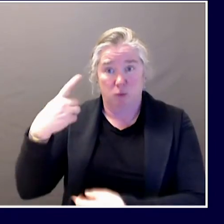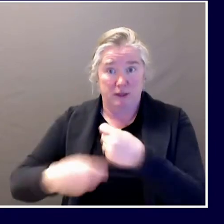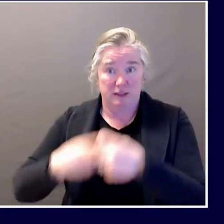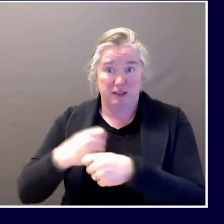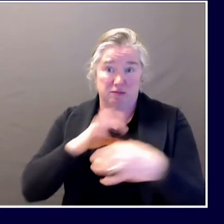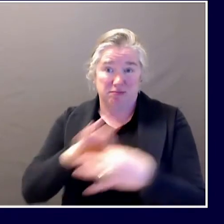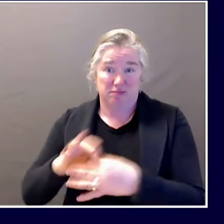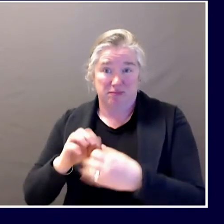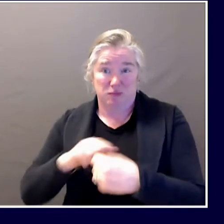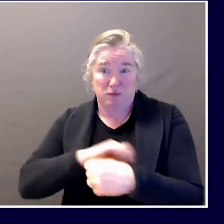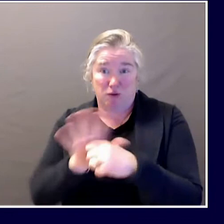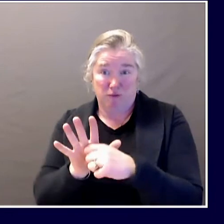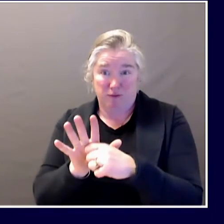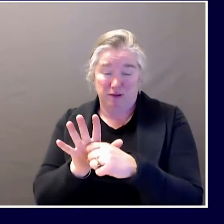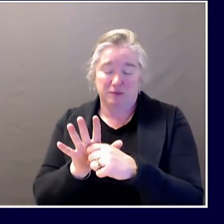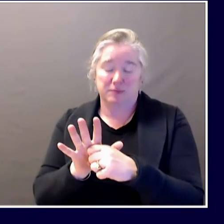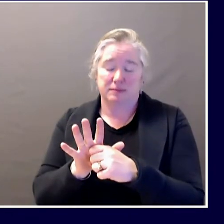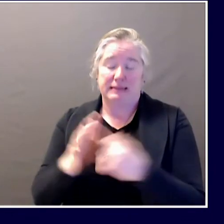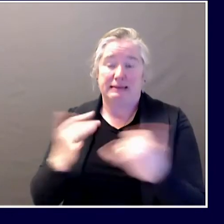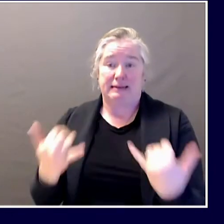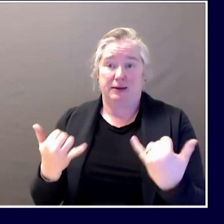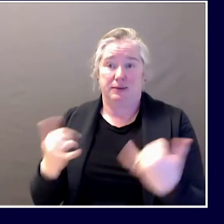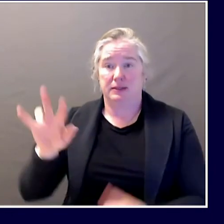to COVID-19 to now